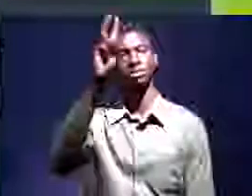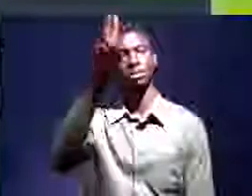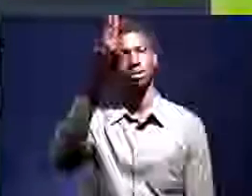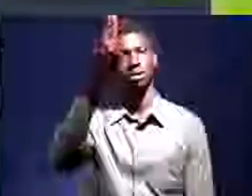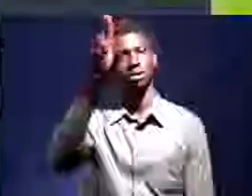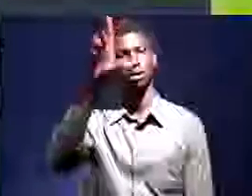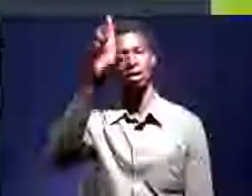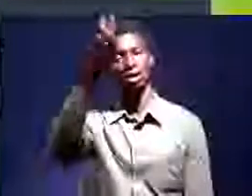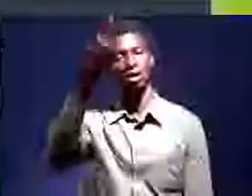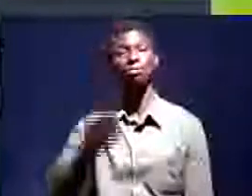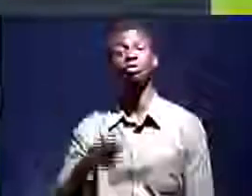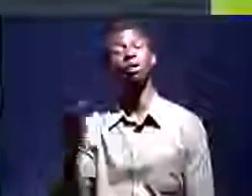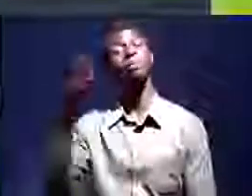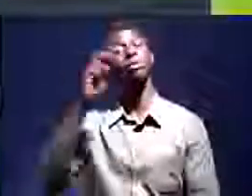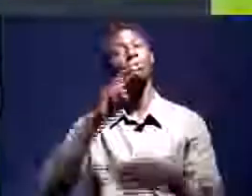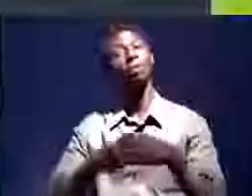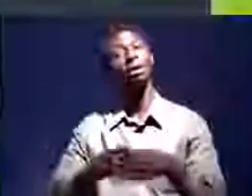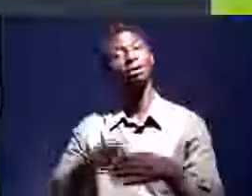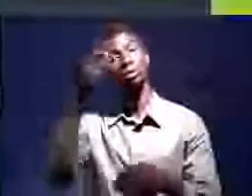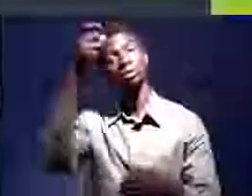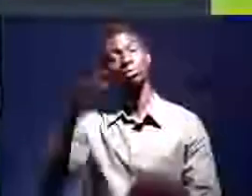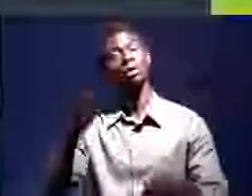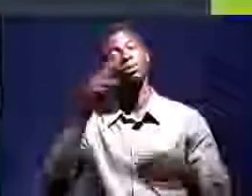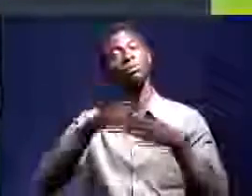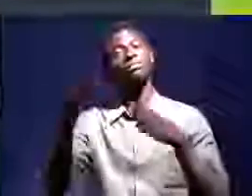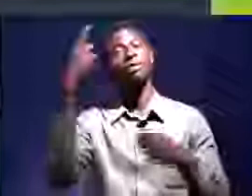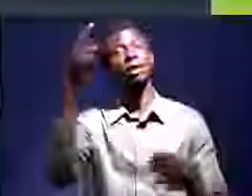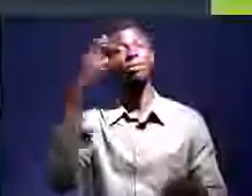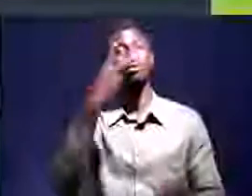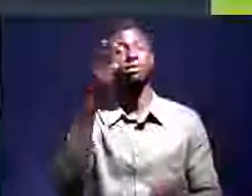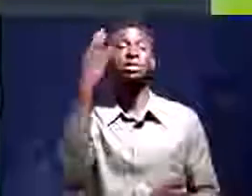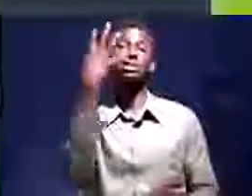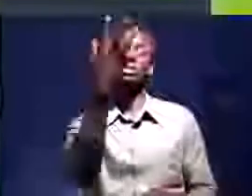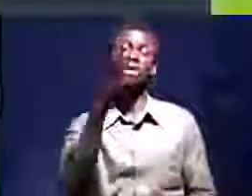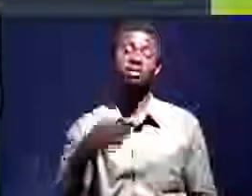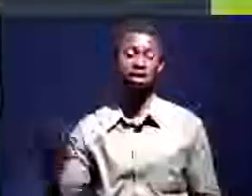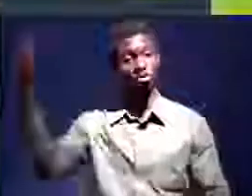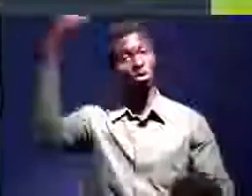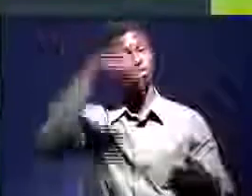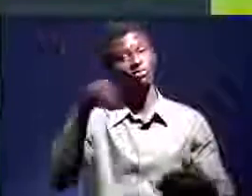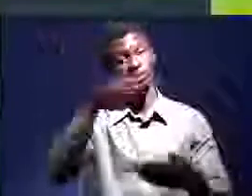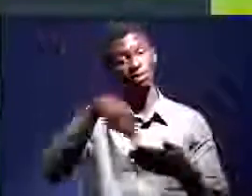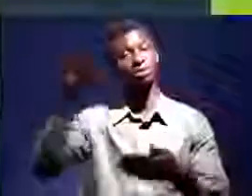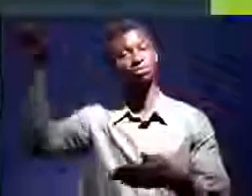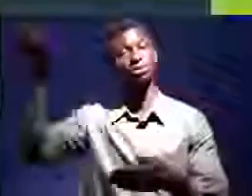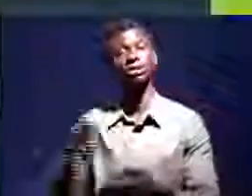And there's a little boy that always comes and sits on a stump and listens to the word of God.